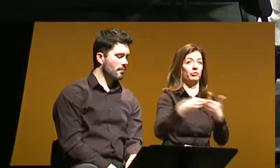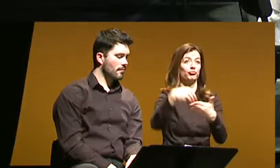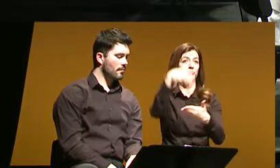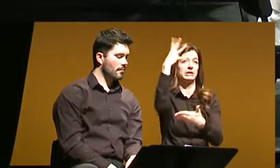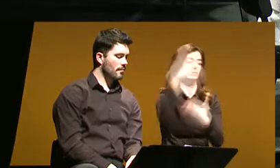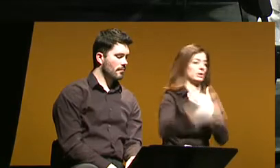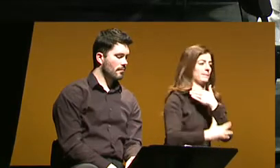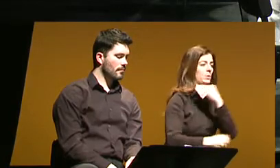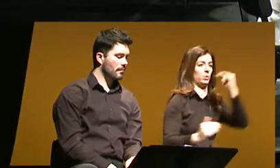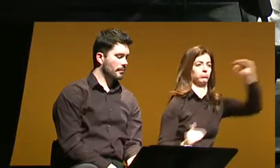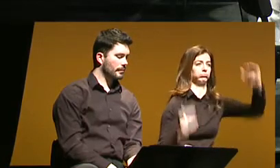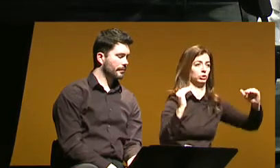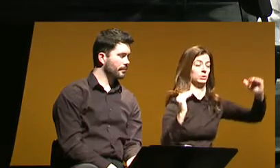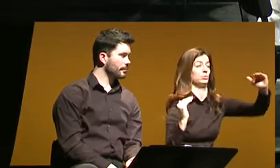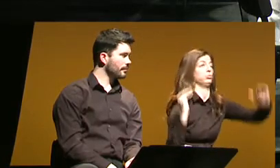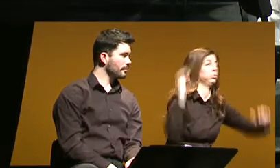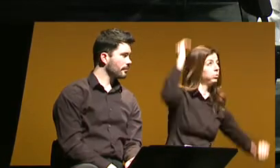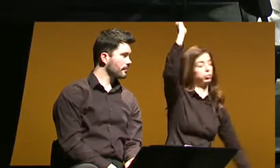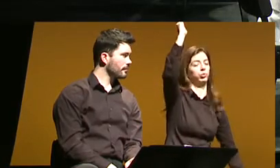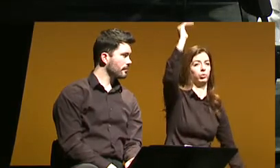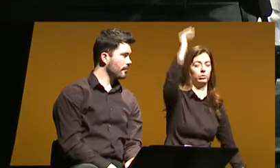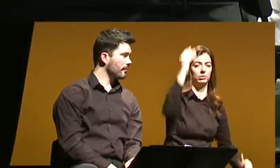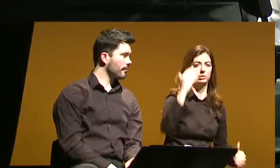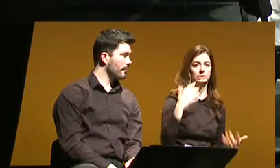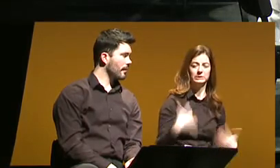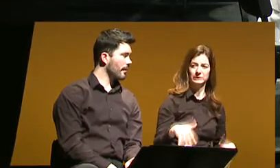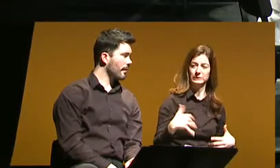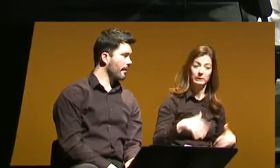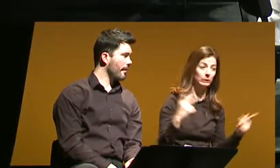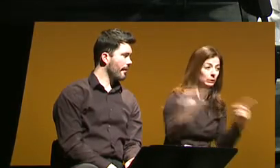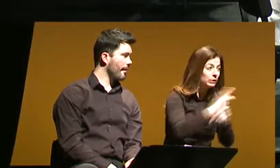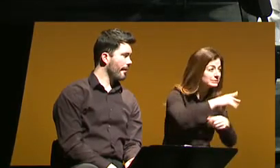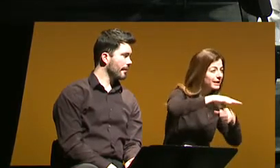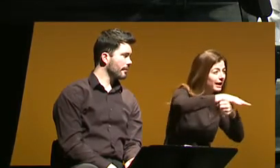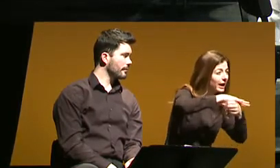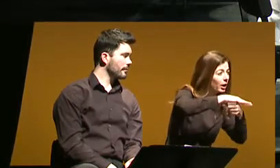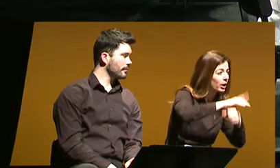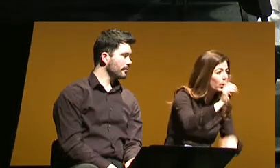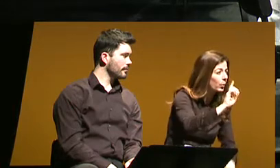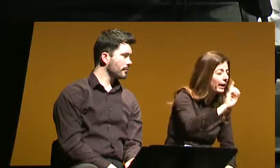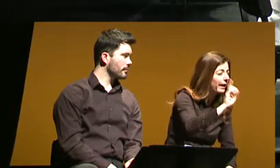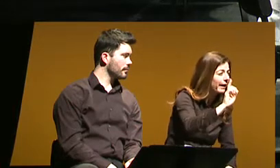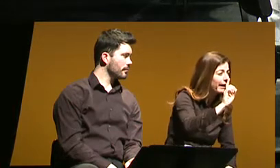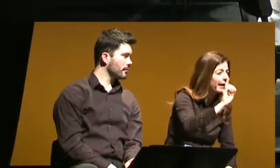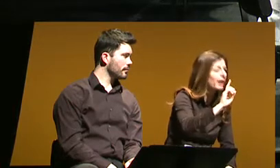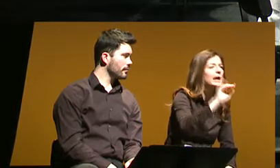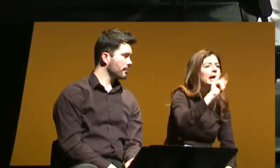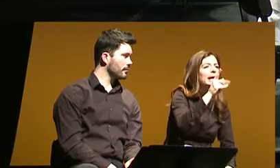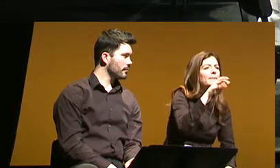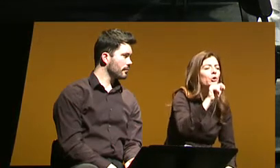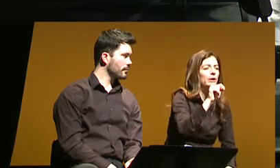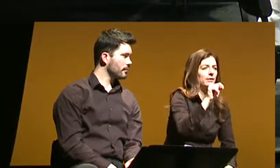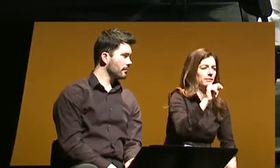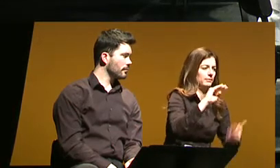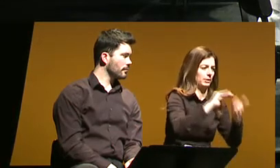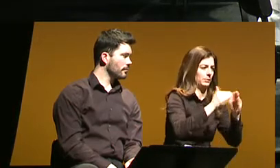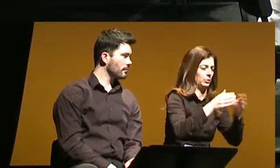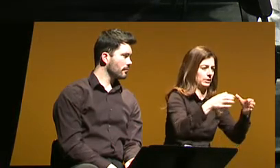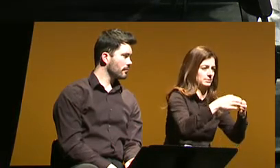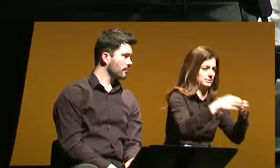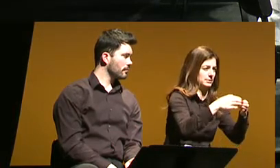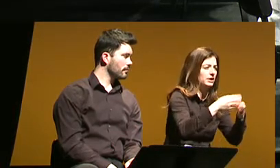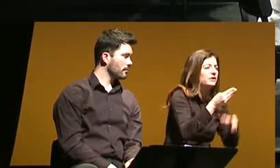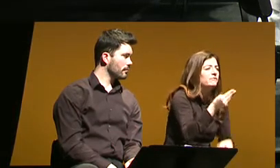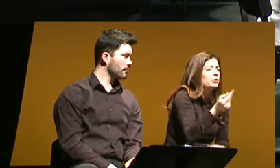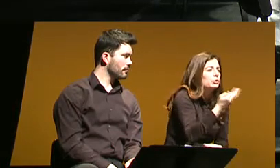have and have nots in New York. Some of the worst hit areas in Brooklyn are in immigrant communities with few resources and almost no